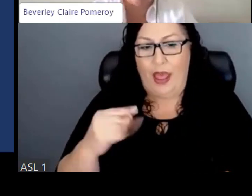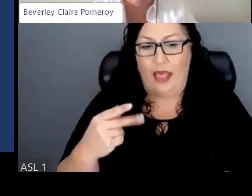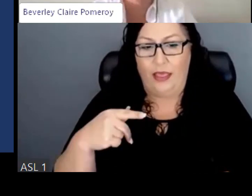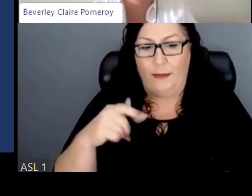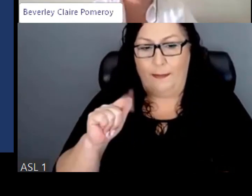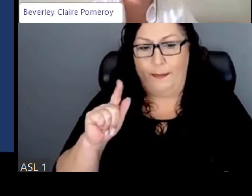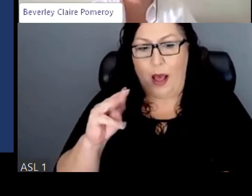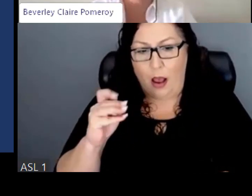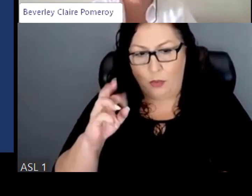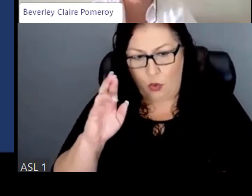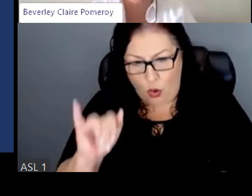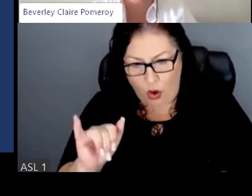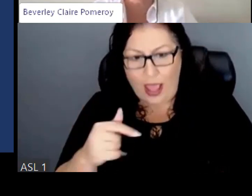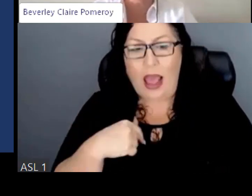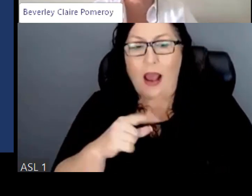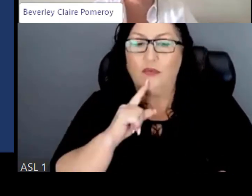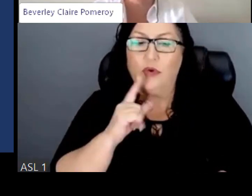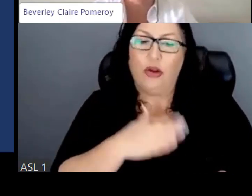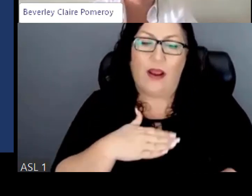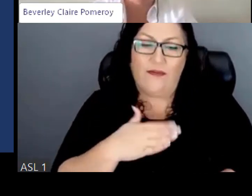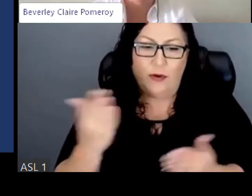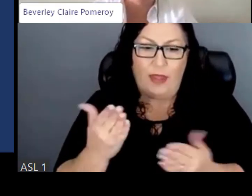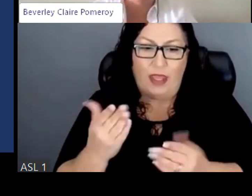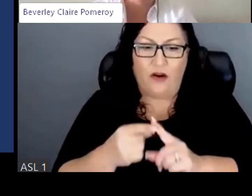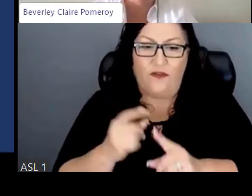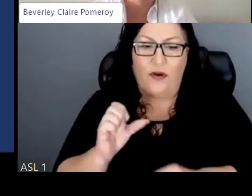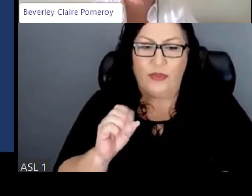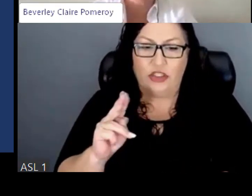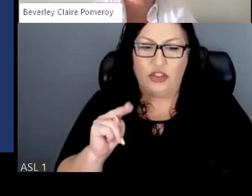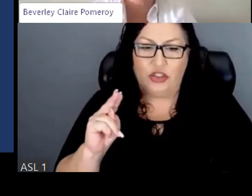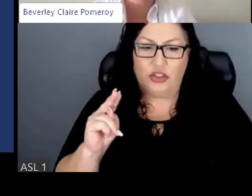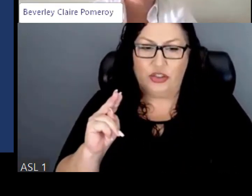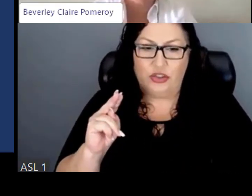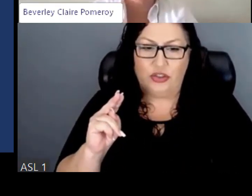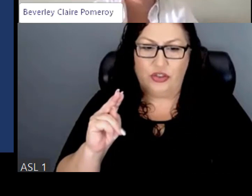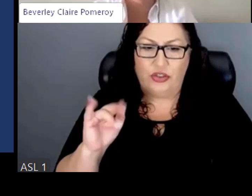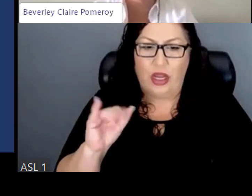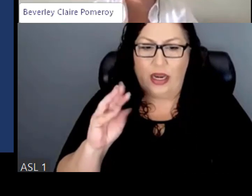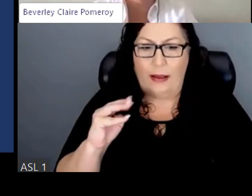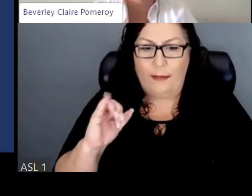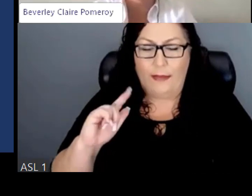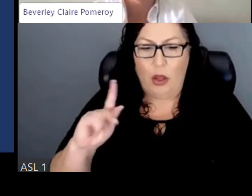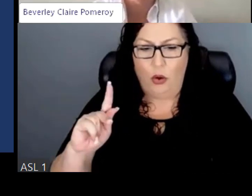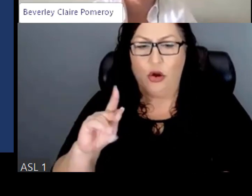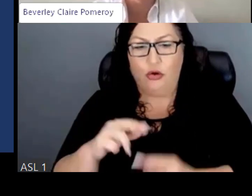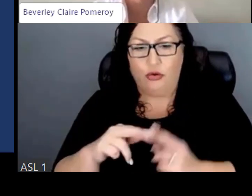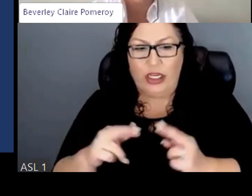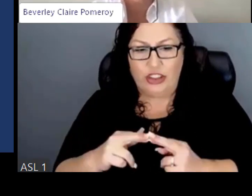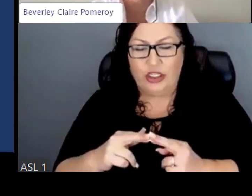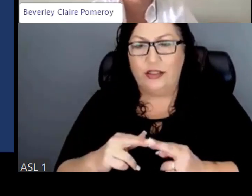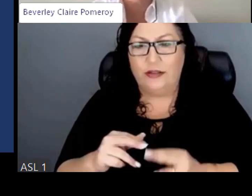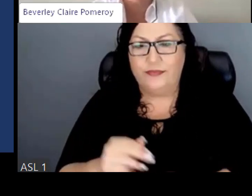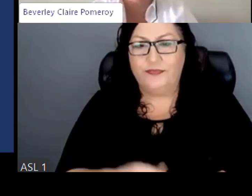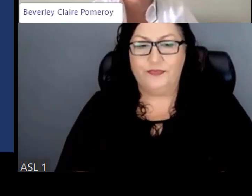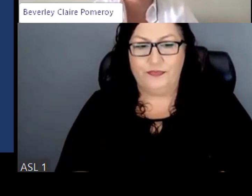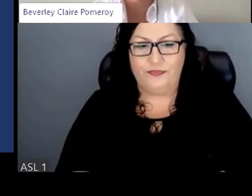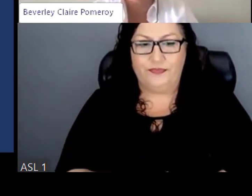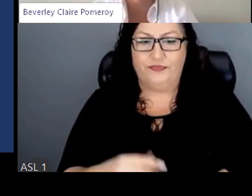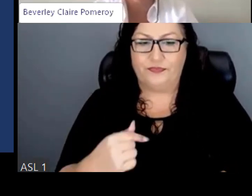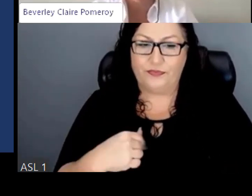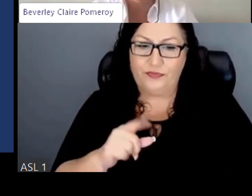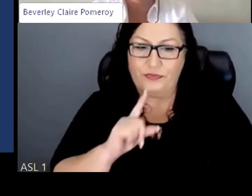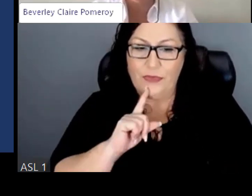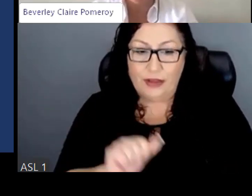am incredibly grateful to be here from the Sinimu region of British Columbia. Quite literally, I'm sitting in the Salish